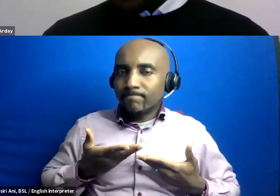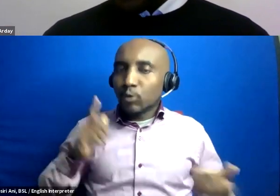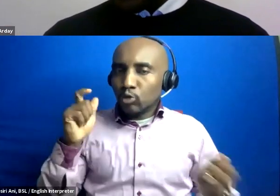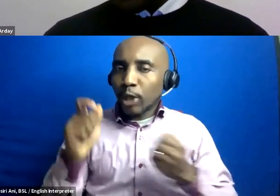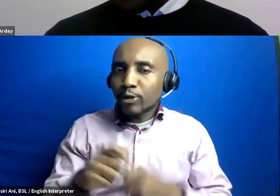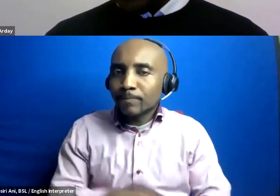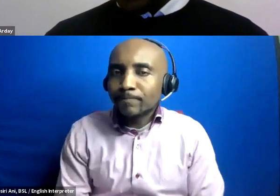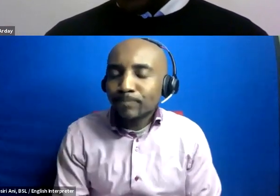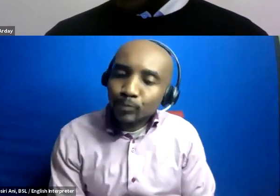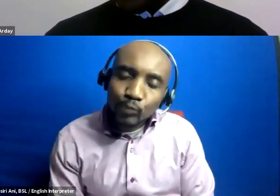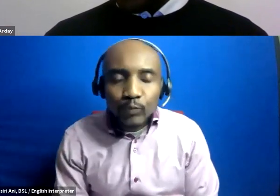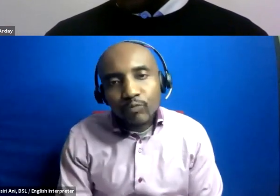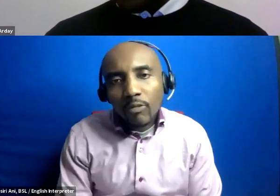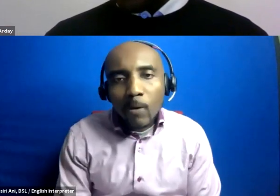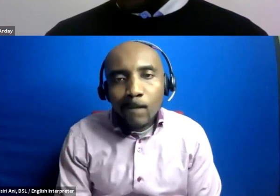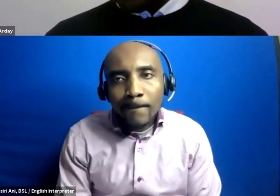I think,